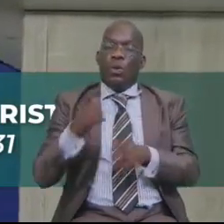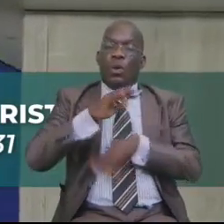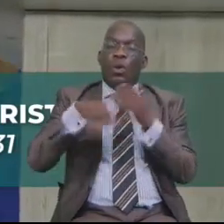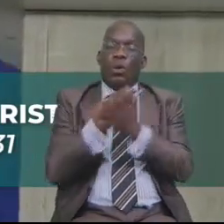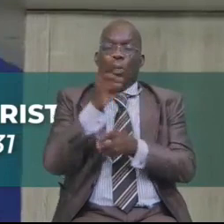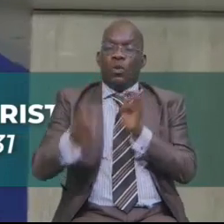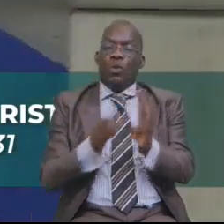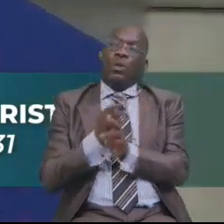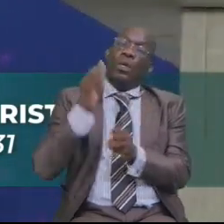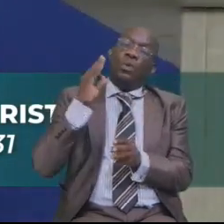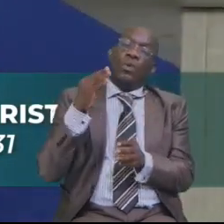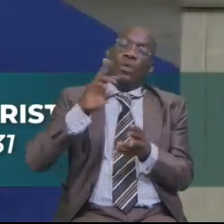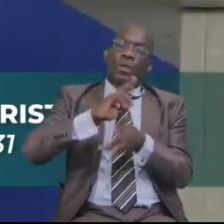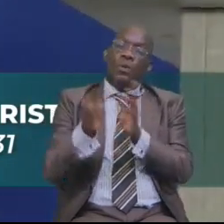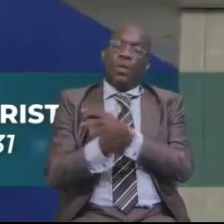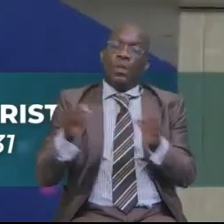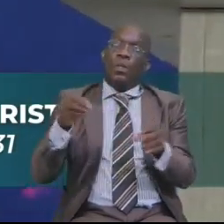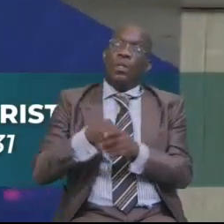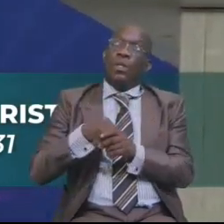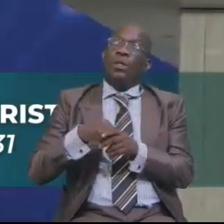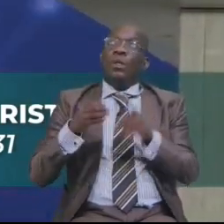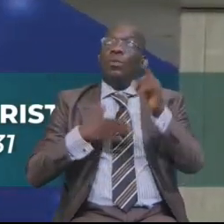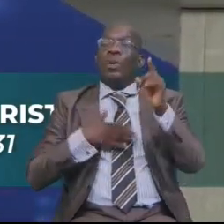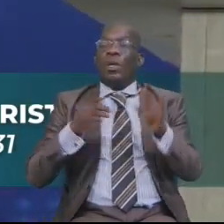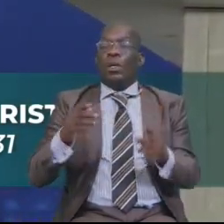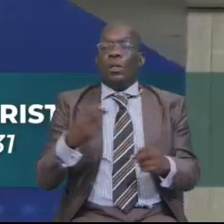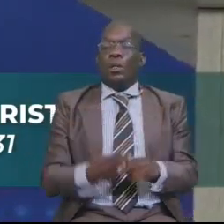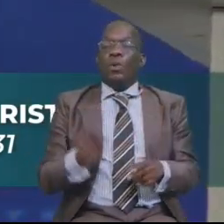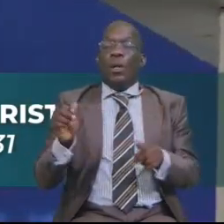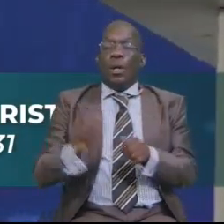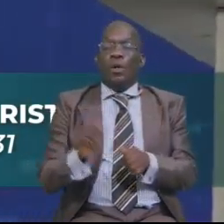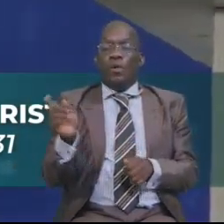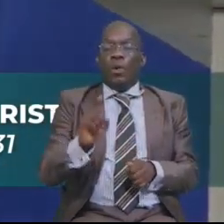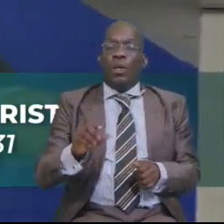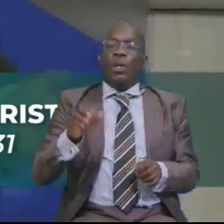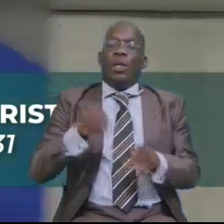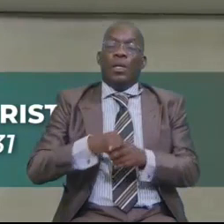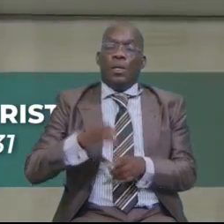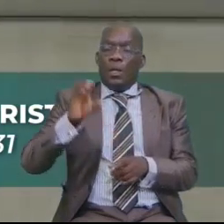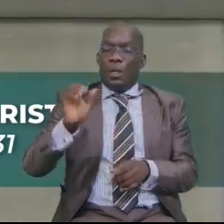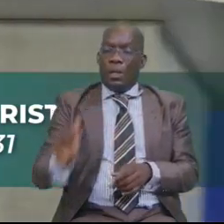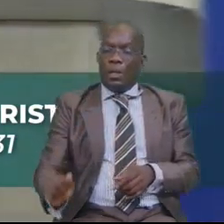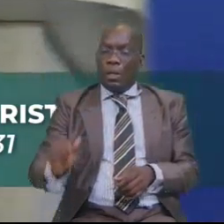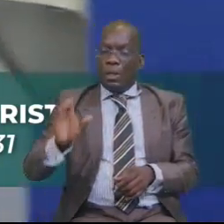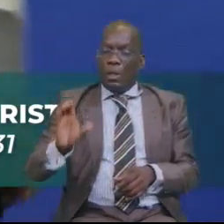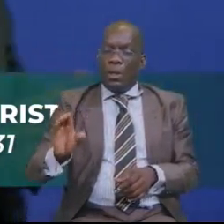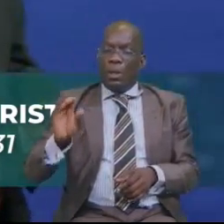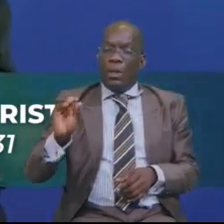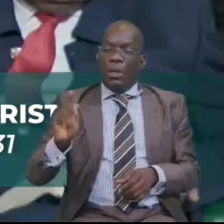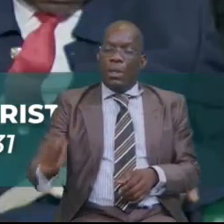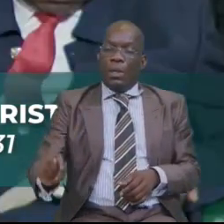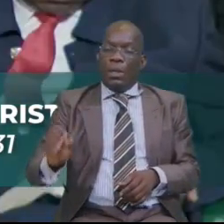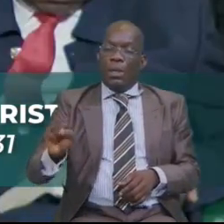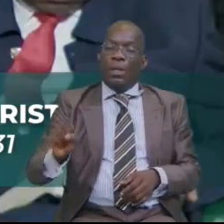my name everywhere. It tells us in Acts chapter 5, reading from verse 31.